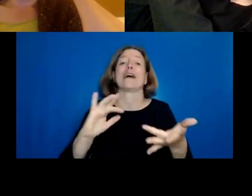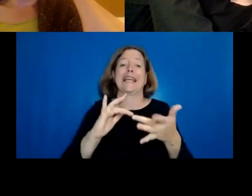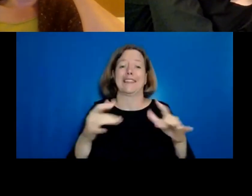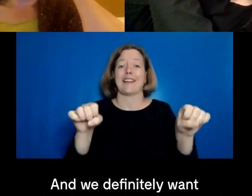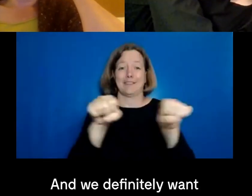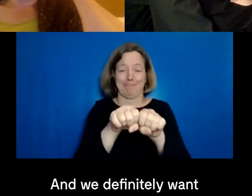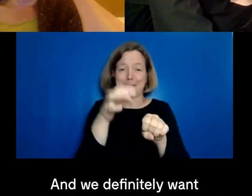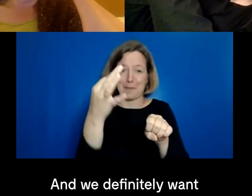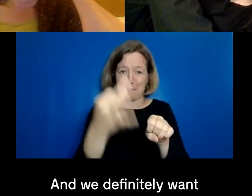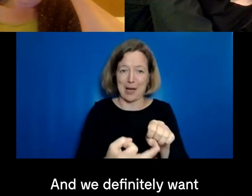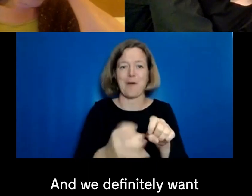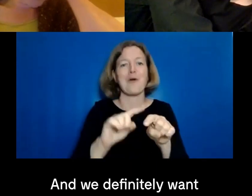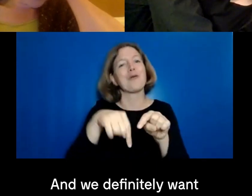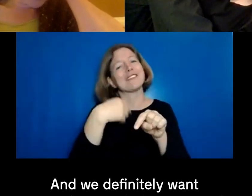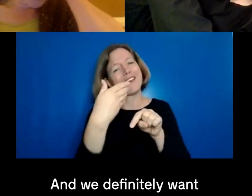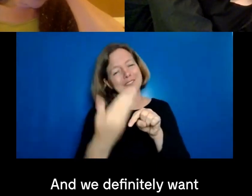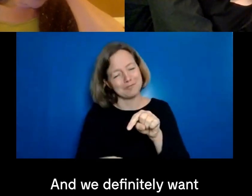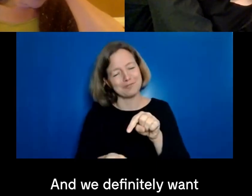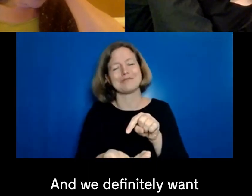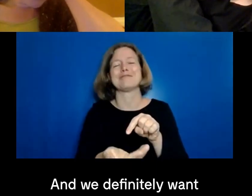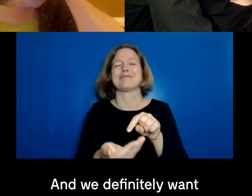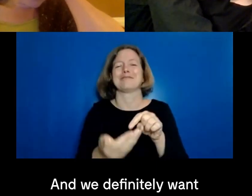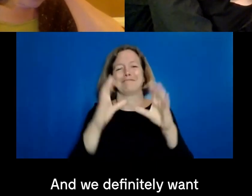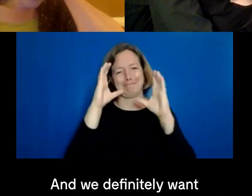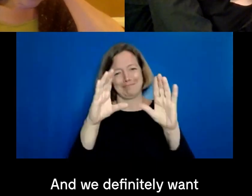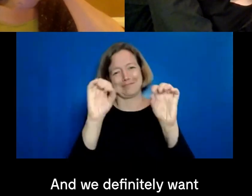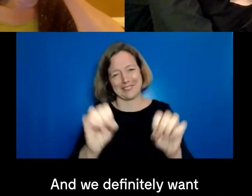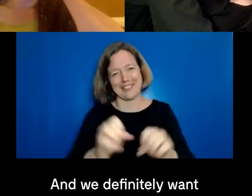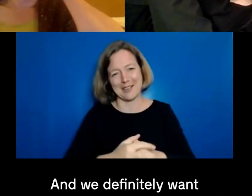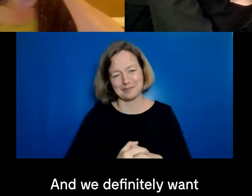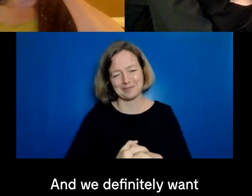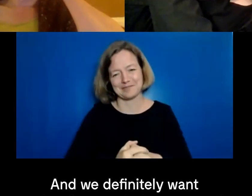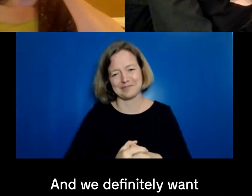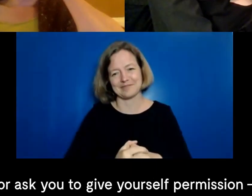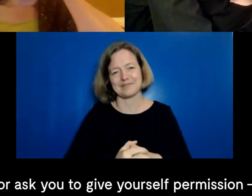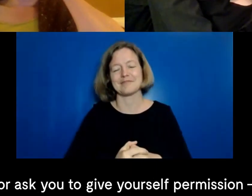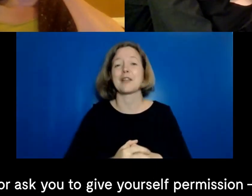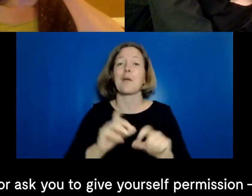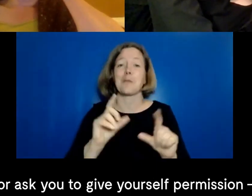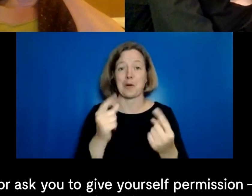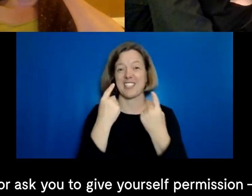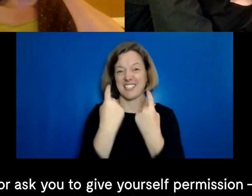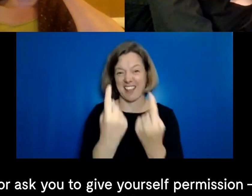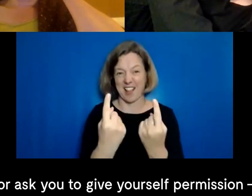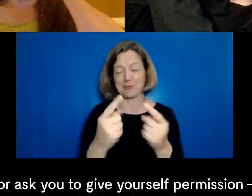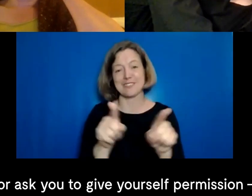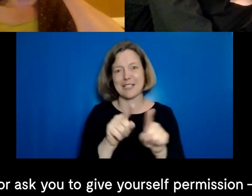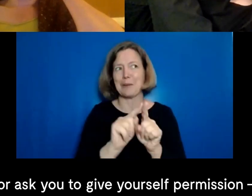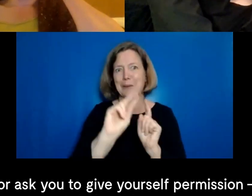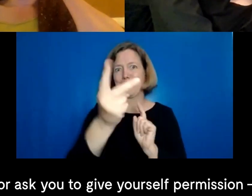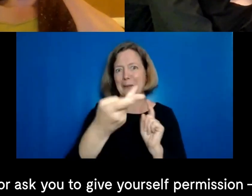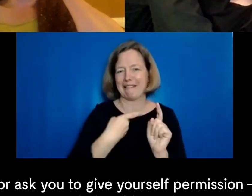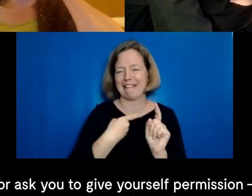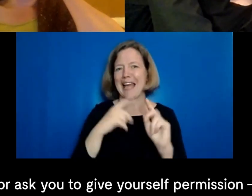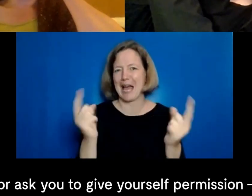And we definitely want to give the permission to you all, or ask you to give yourself